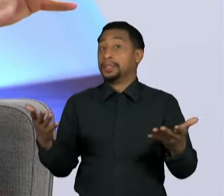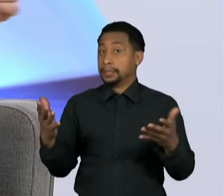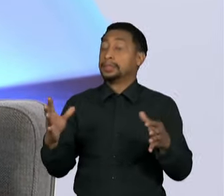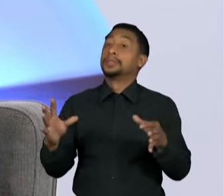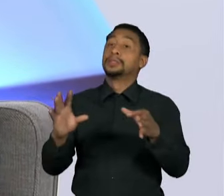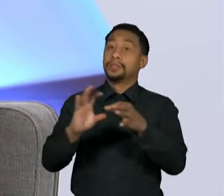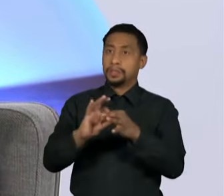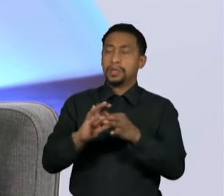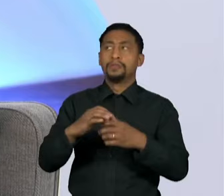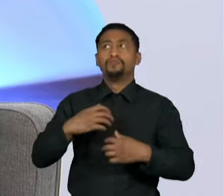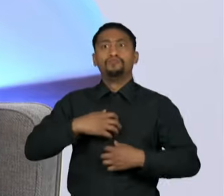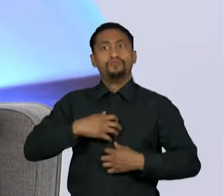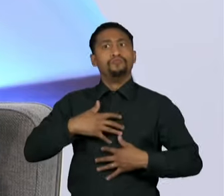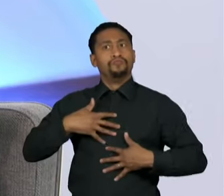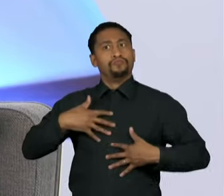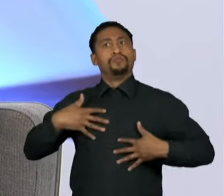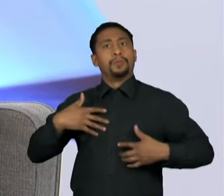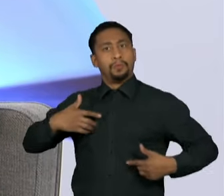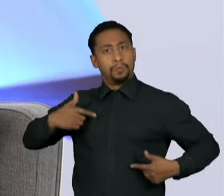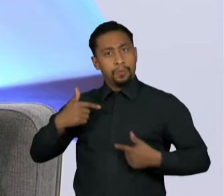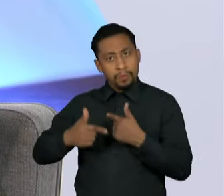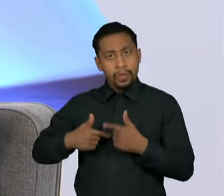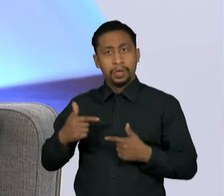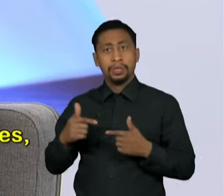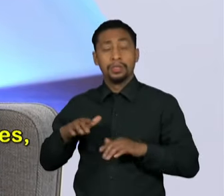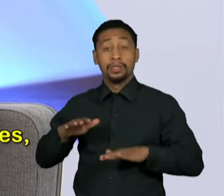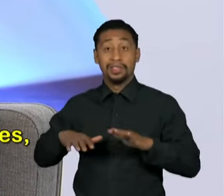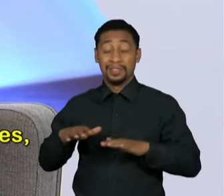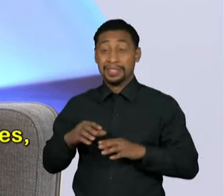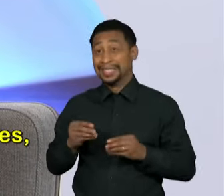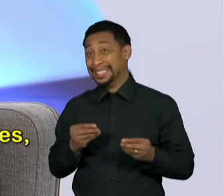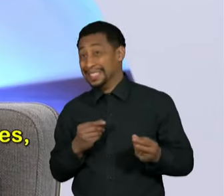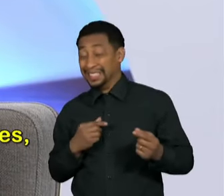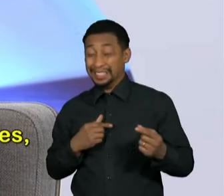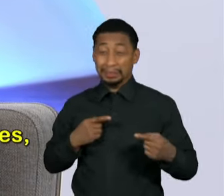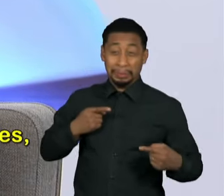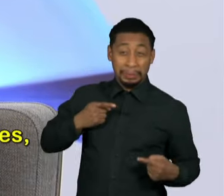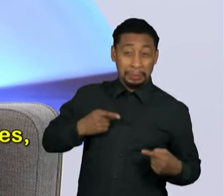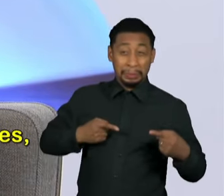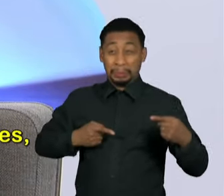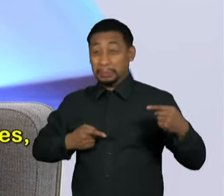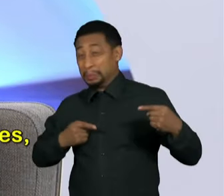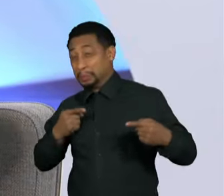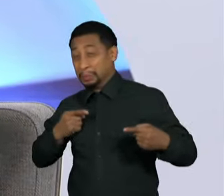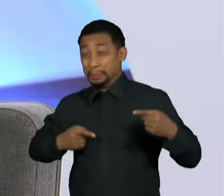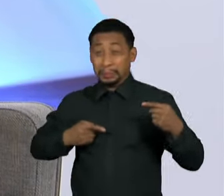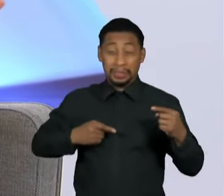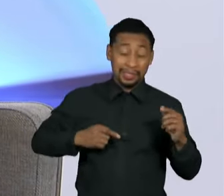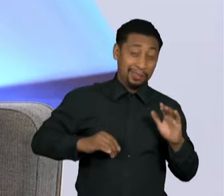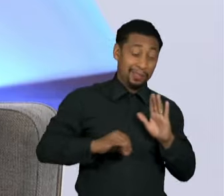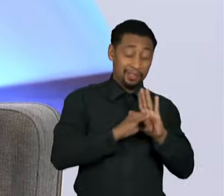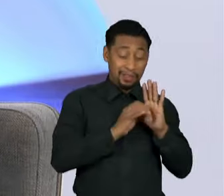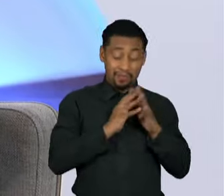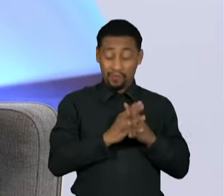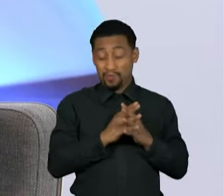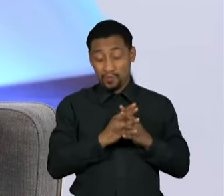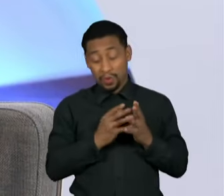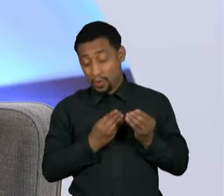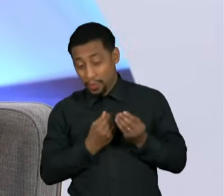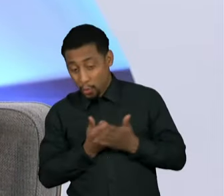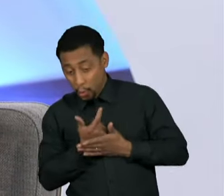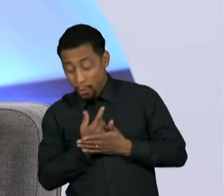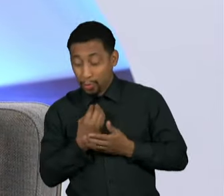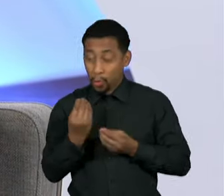dignity of work, and it sometimes does come into tension with our identity of consumers, which makes it